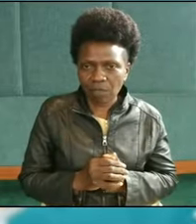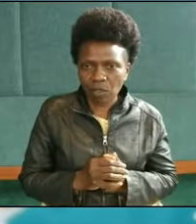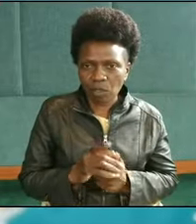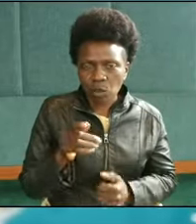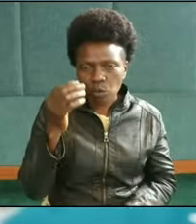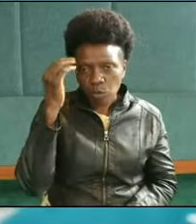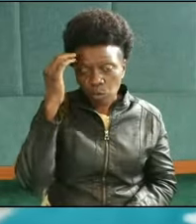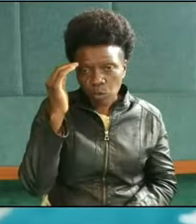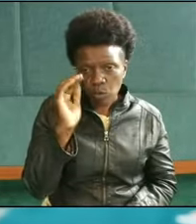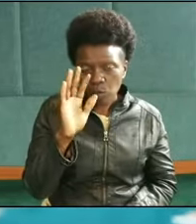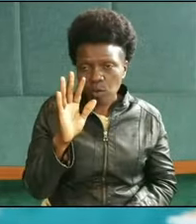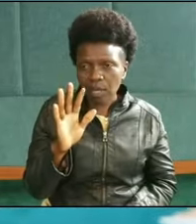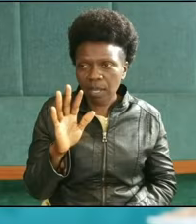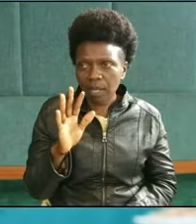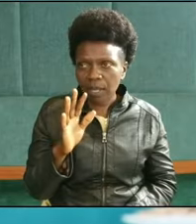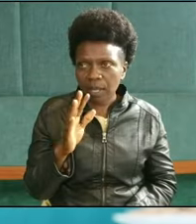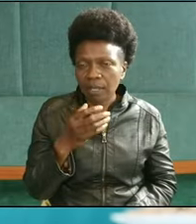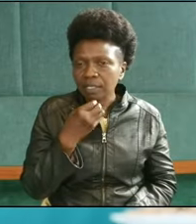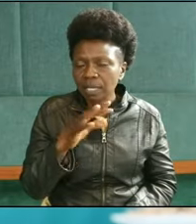you know, your servant used to keep the sheep.